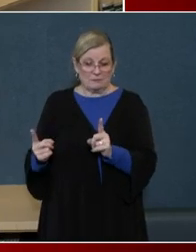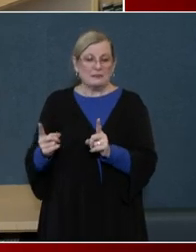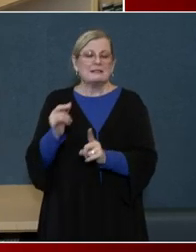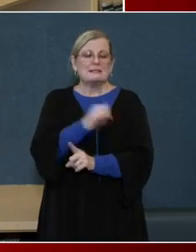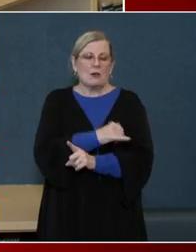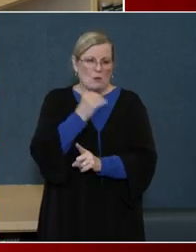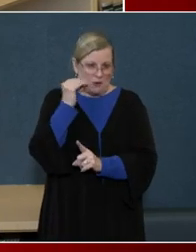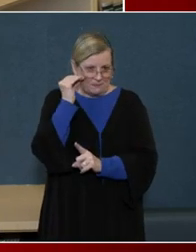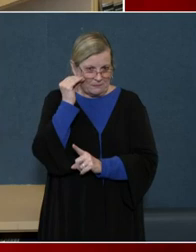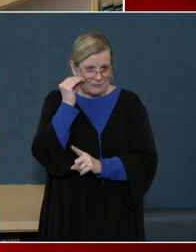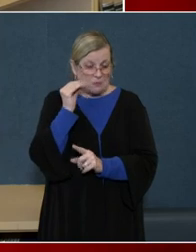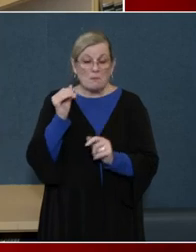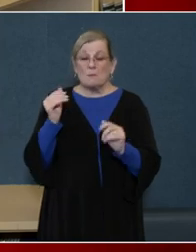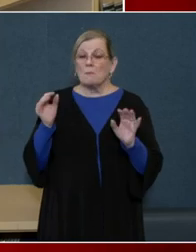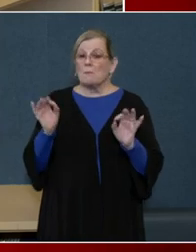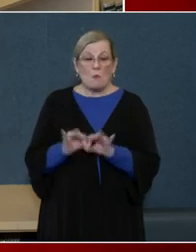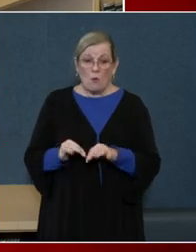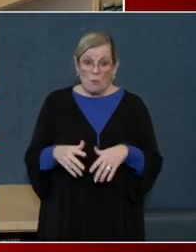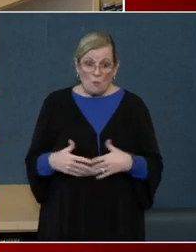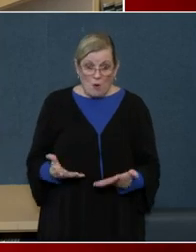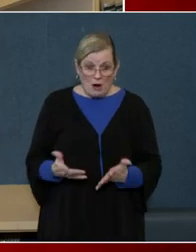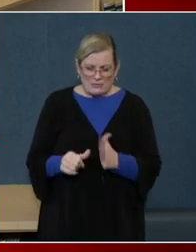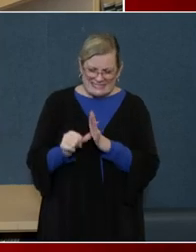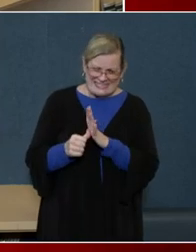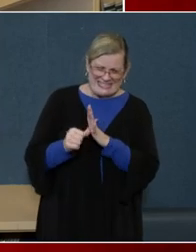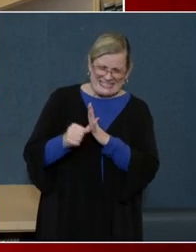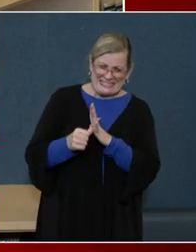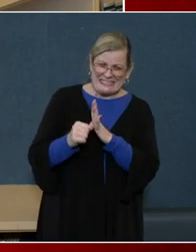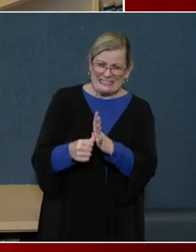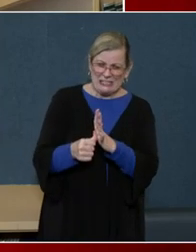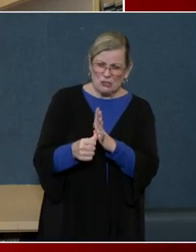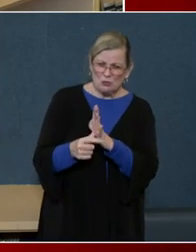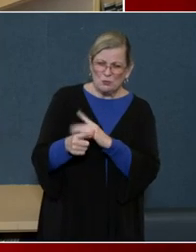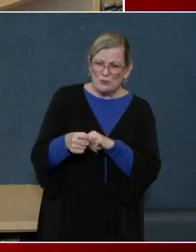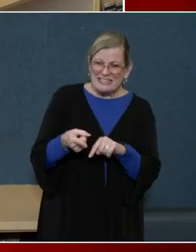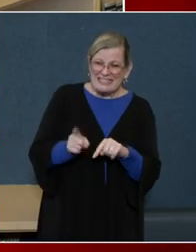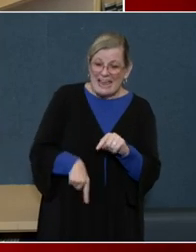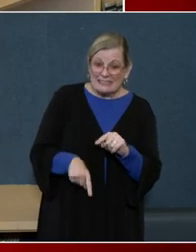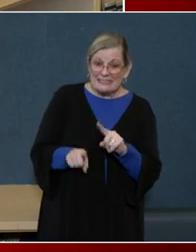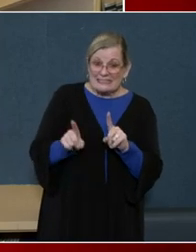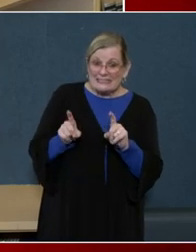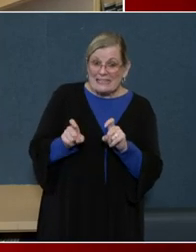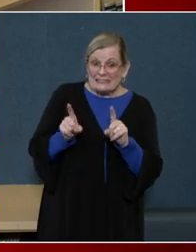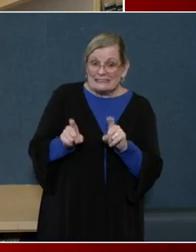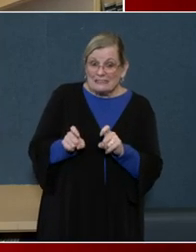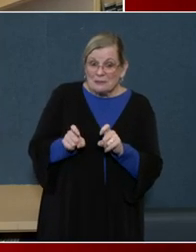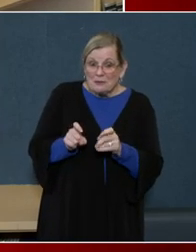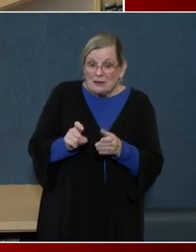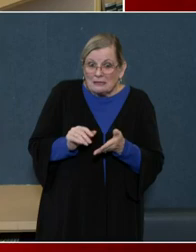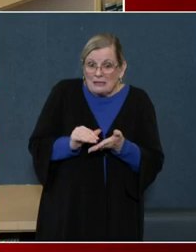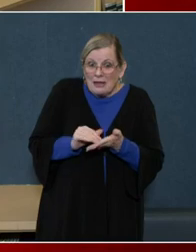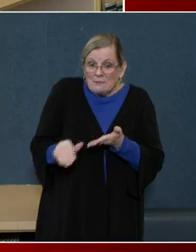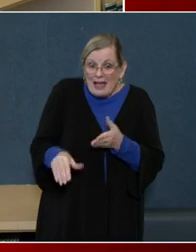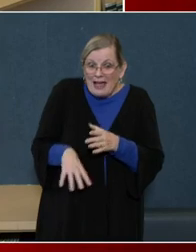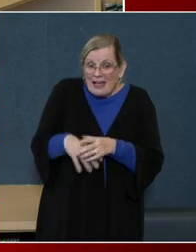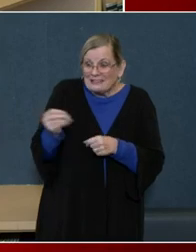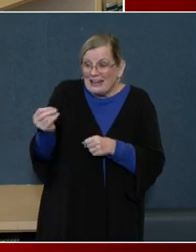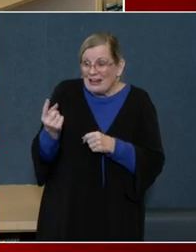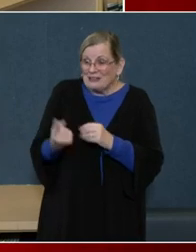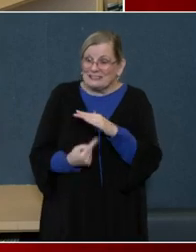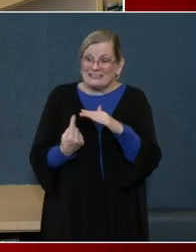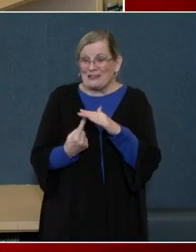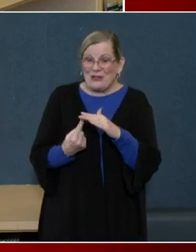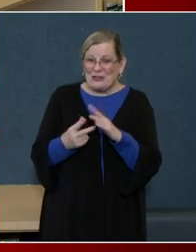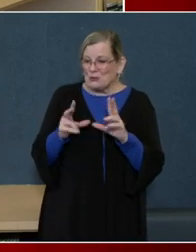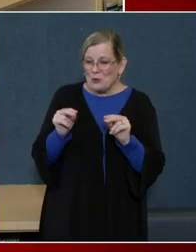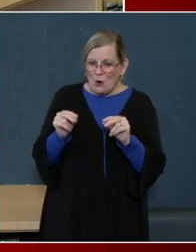that you cannot test your way out of quarantine. So that's my position on the things that are going on right